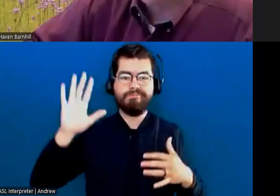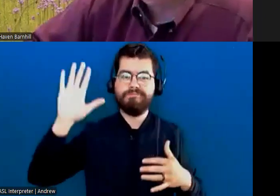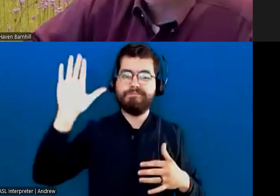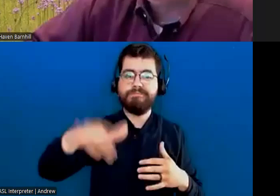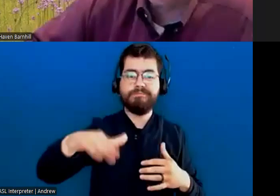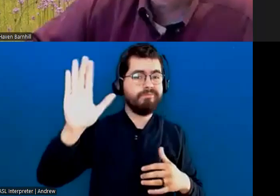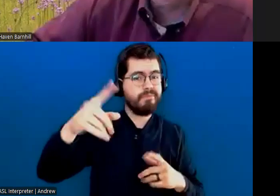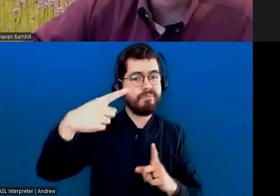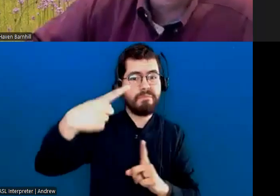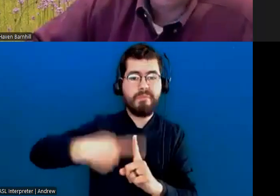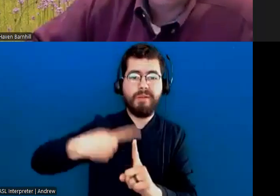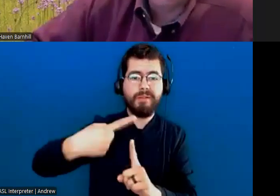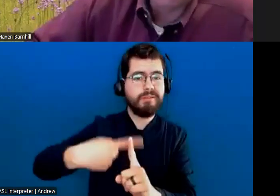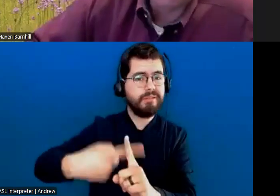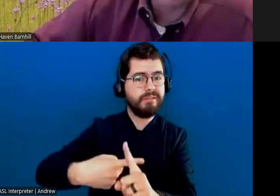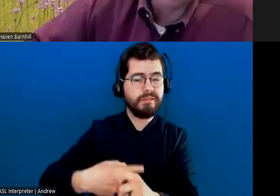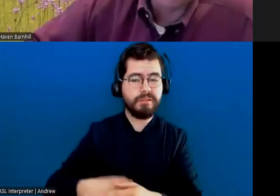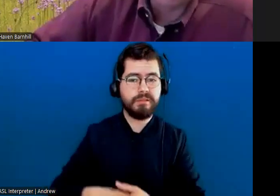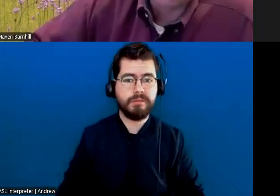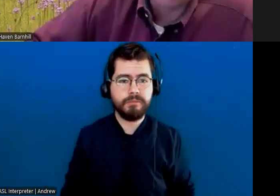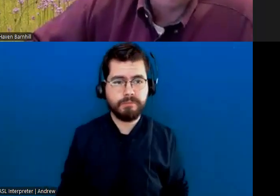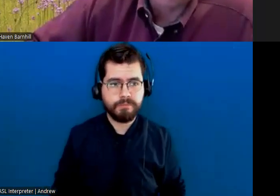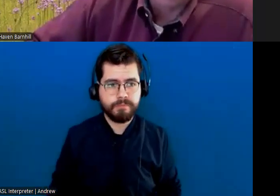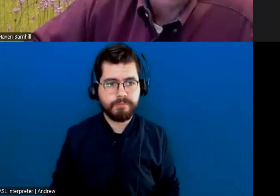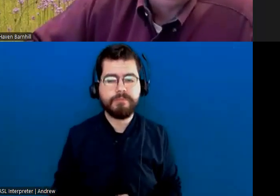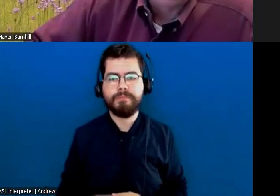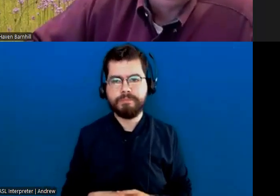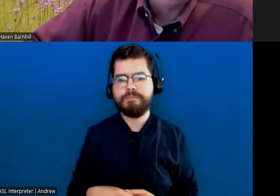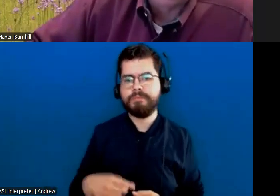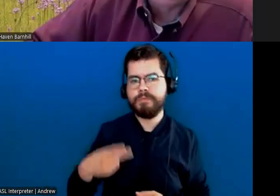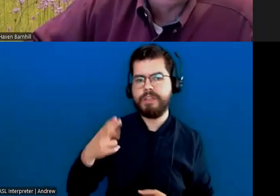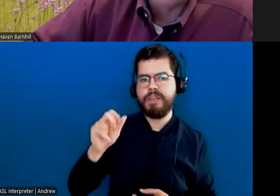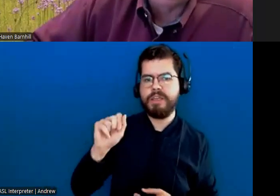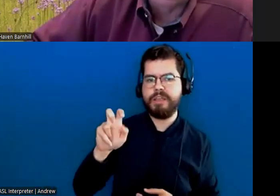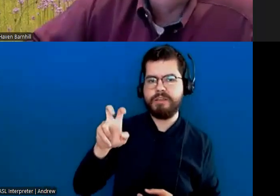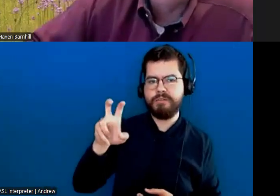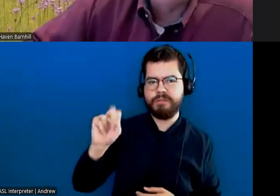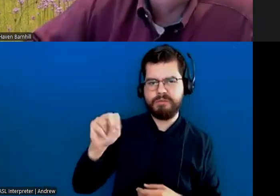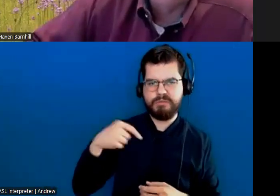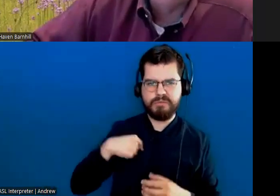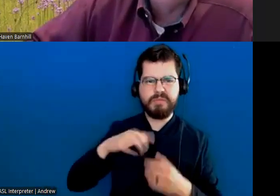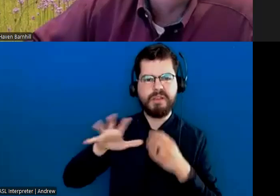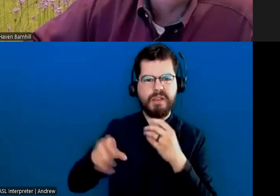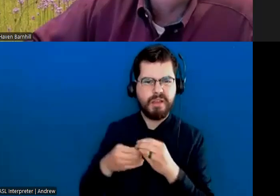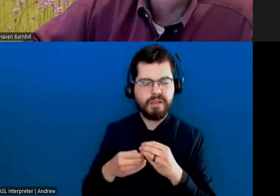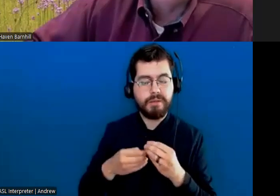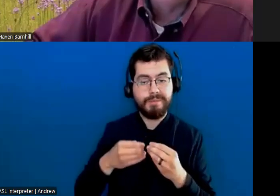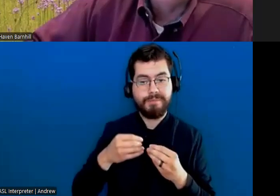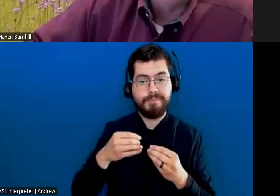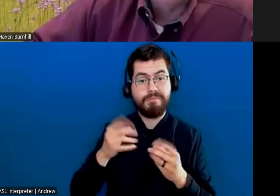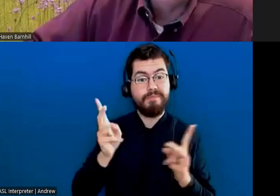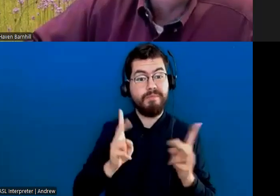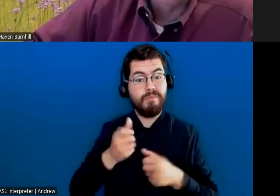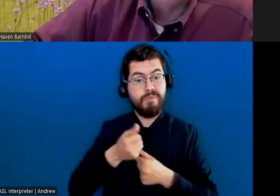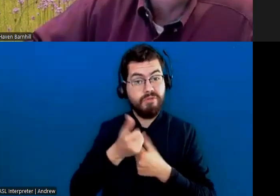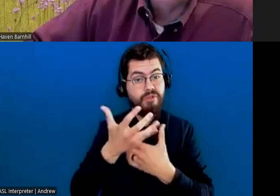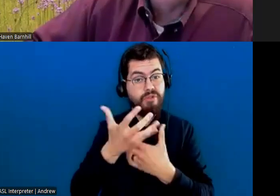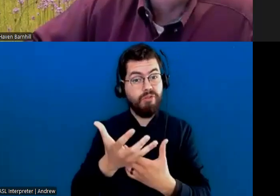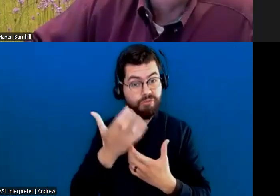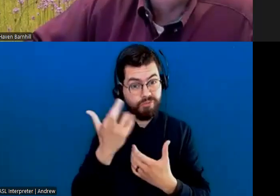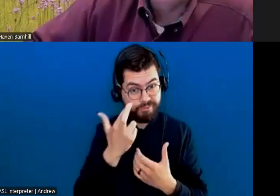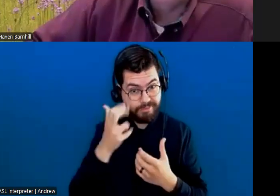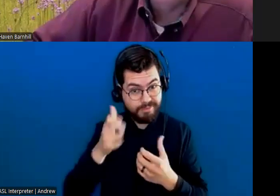Hey, Haven, I would add from a perspective of those man-caused changes in ditching and drainage, there's